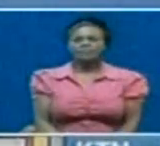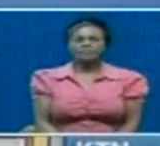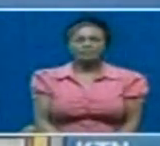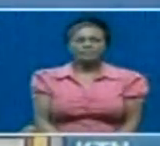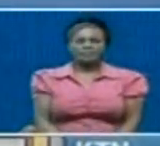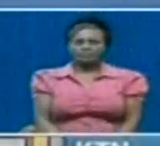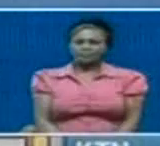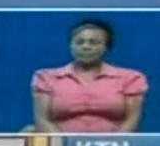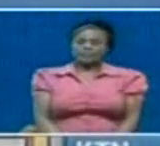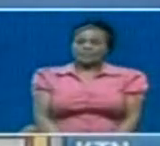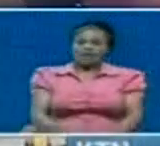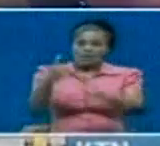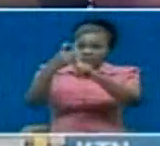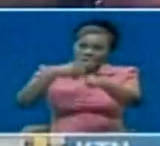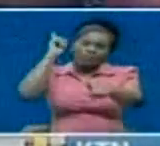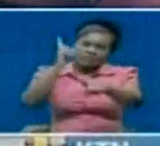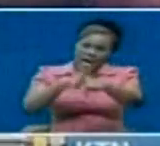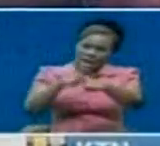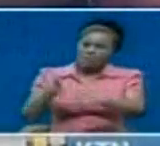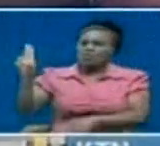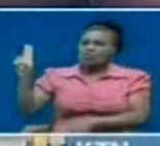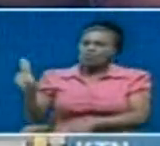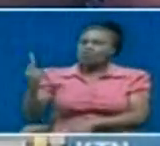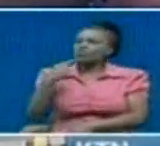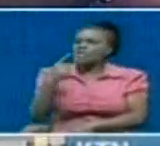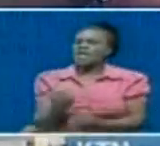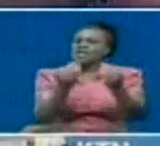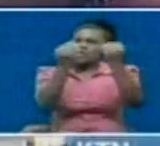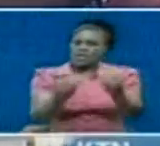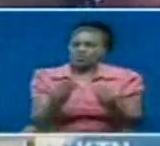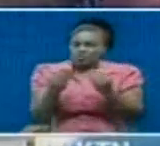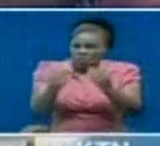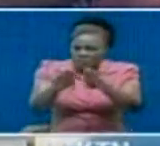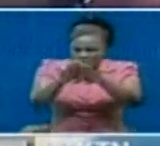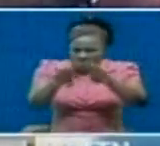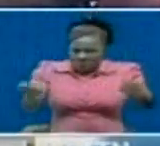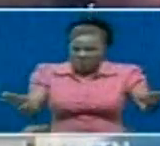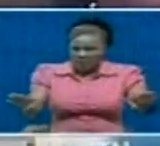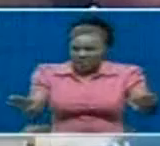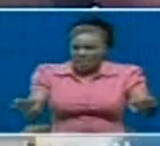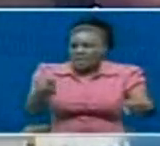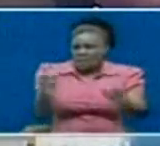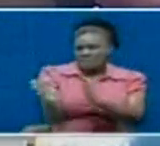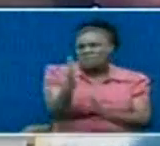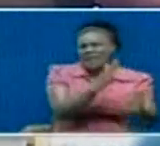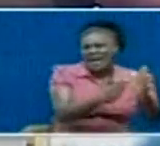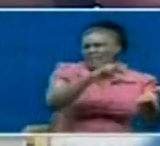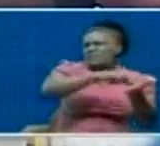Wanna Pierce, yes. From the minute the president said we need to sort this once and for all, yeah. Was there a plan in